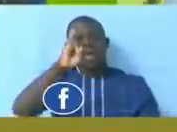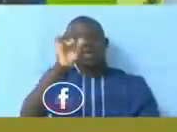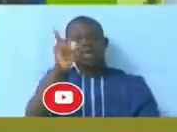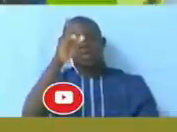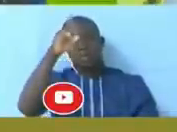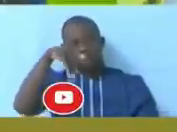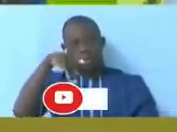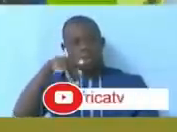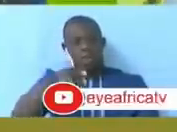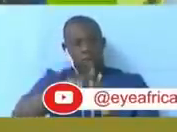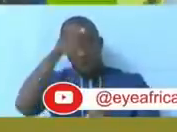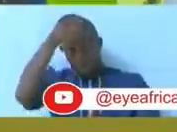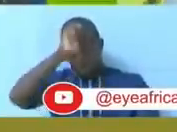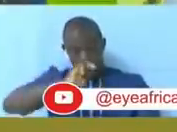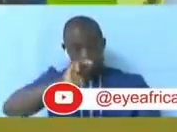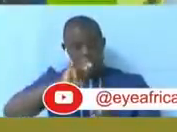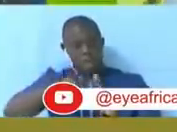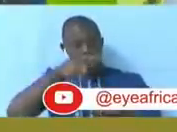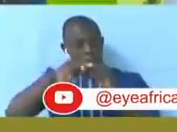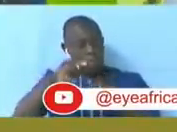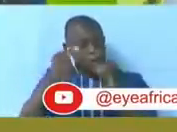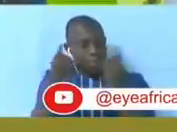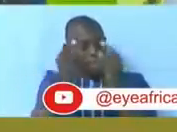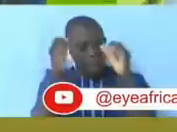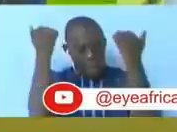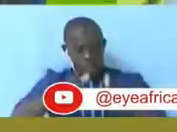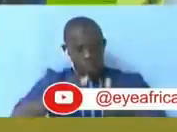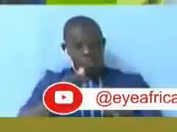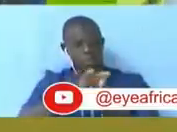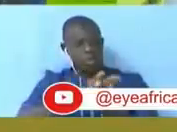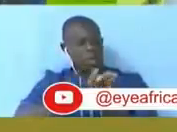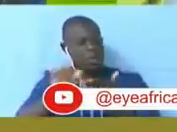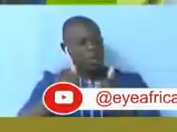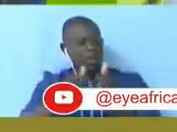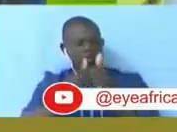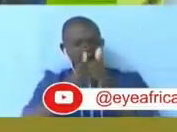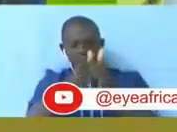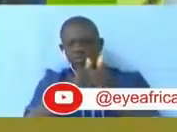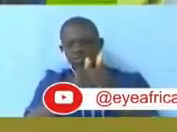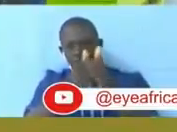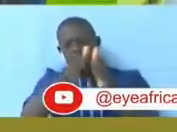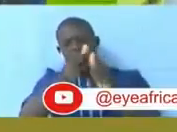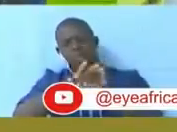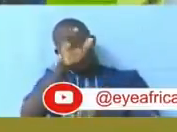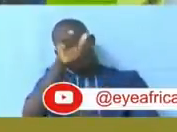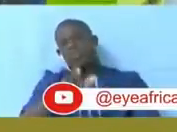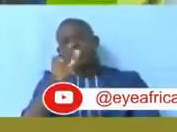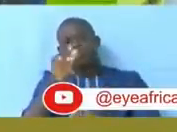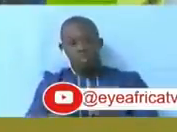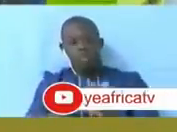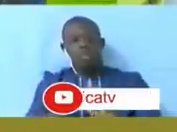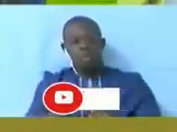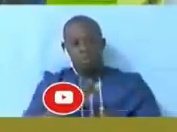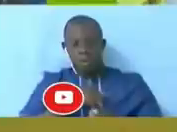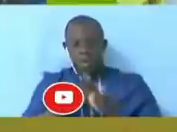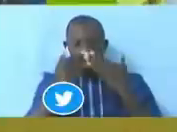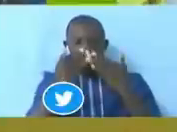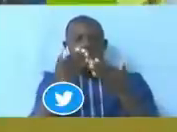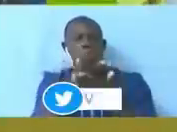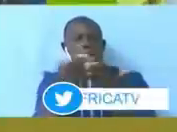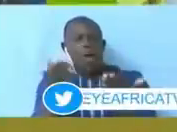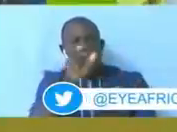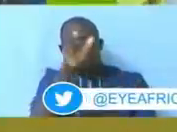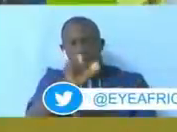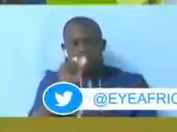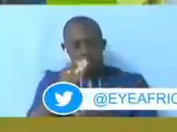a clear witch hunt. I'll tell you the genesis why I was